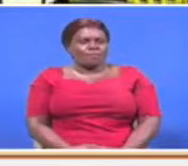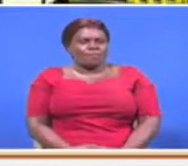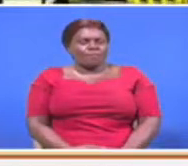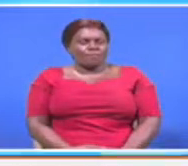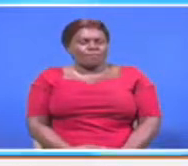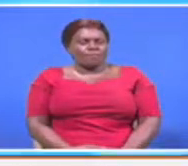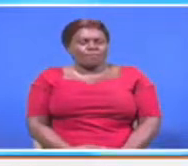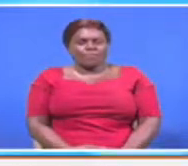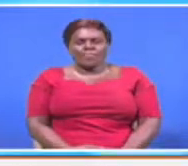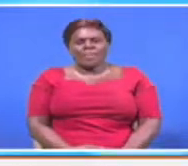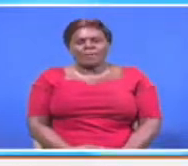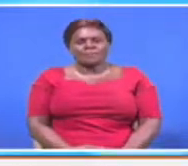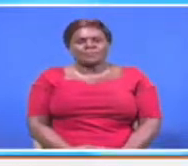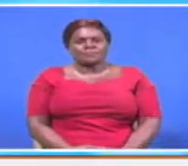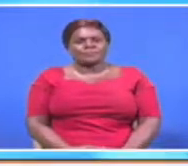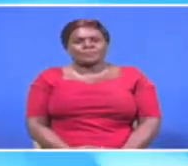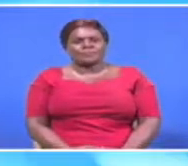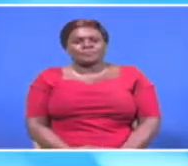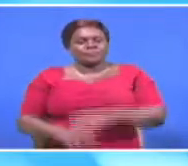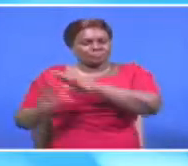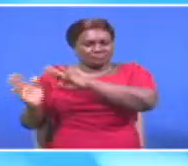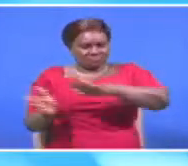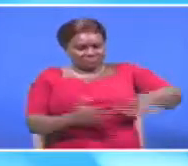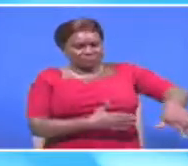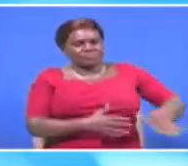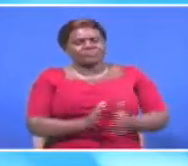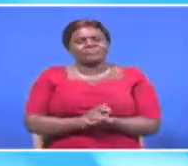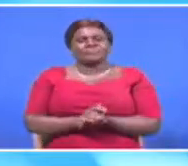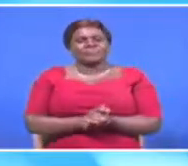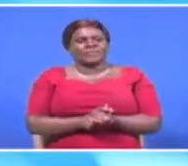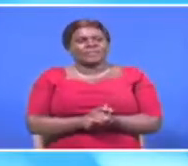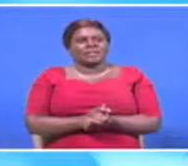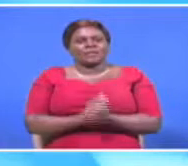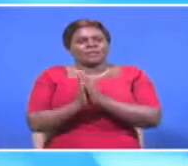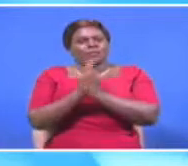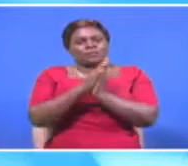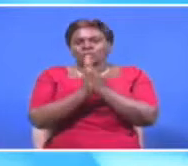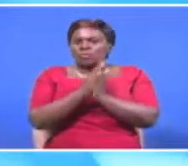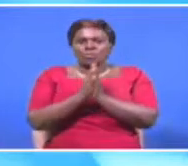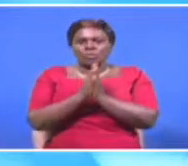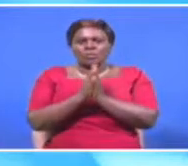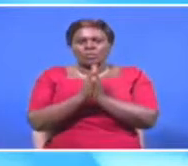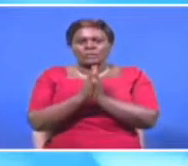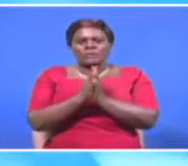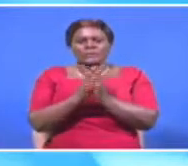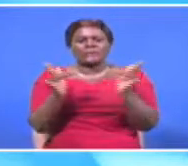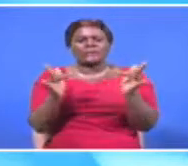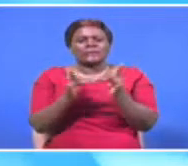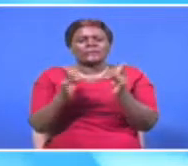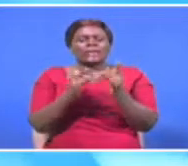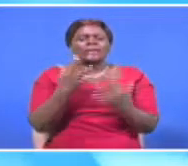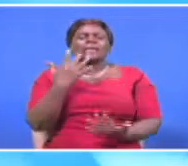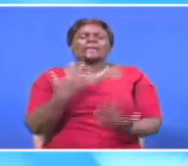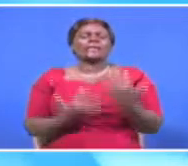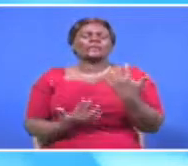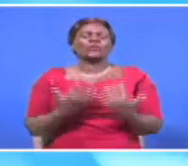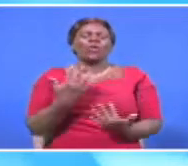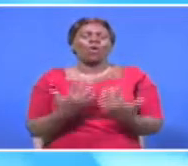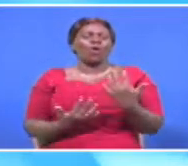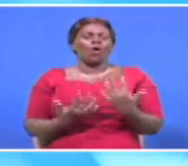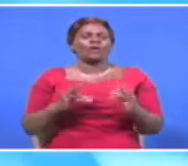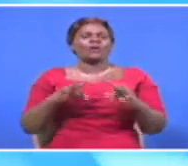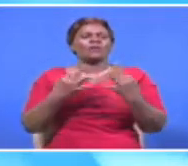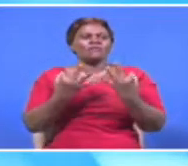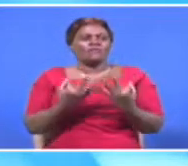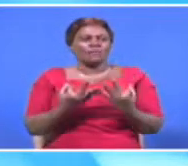Nairobi. All right, away from the politics of the day to a story that set the internet on fire. And of course, the families were